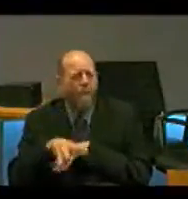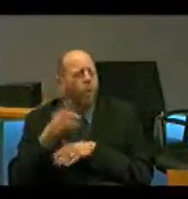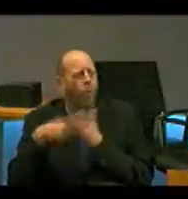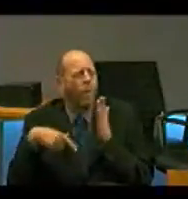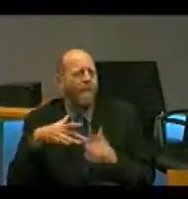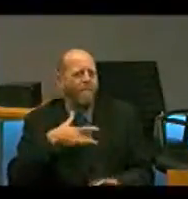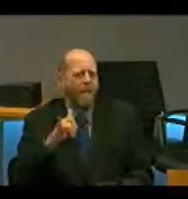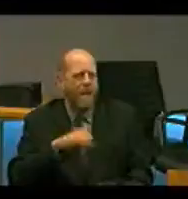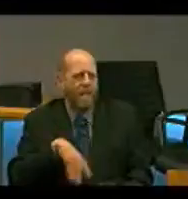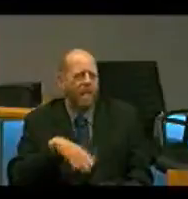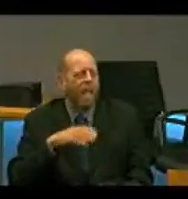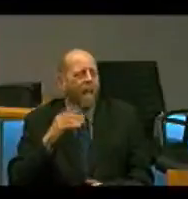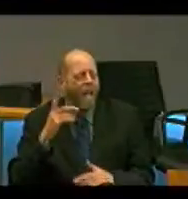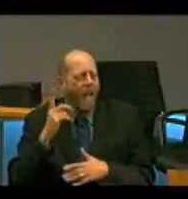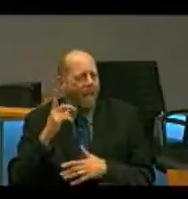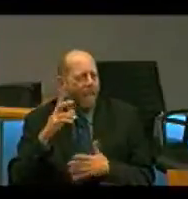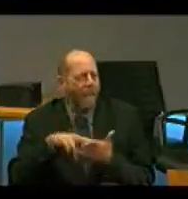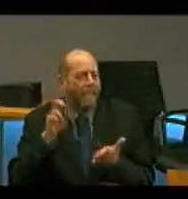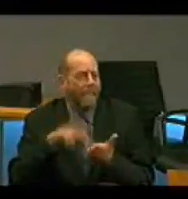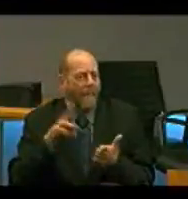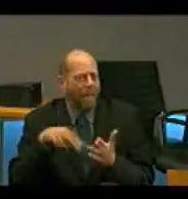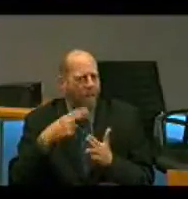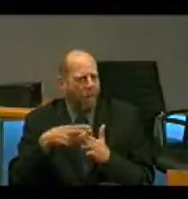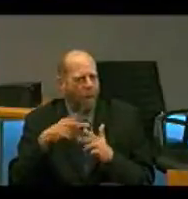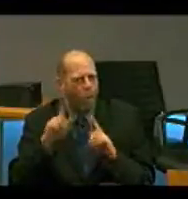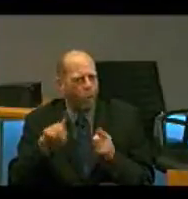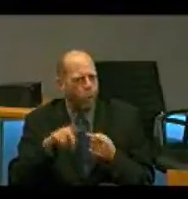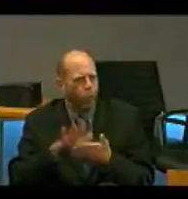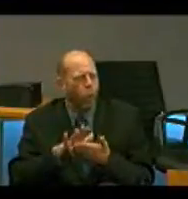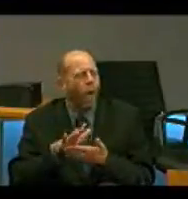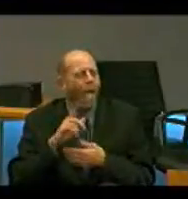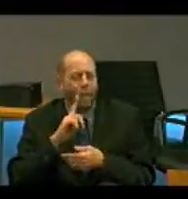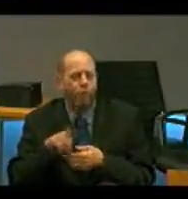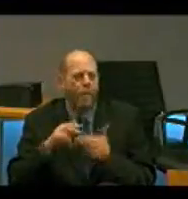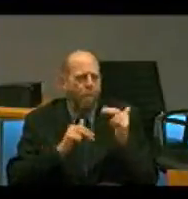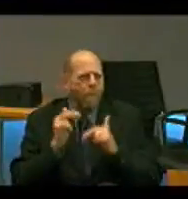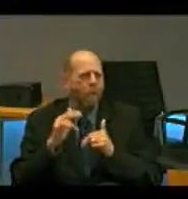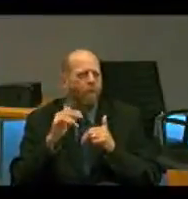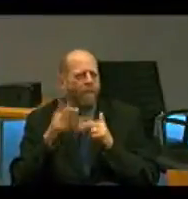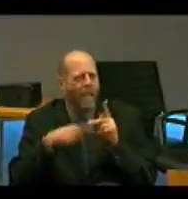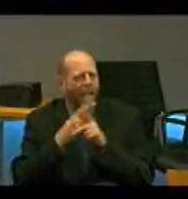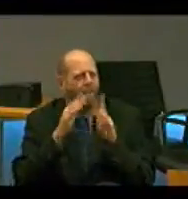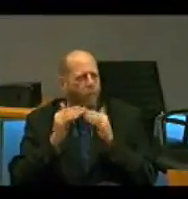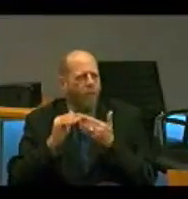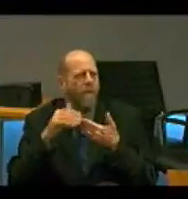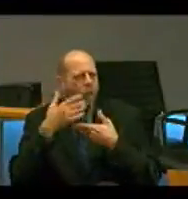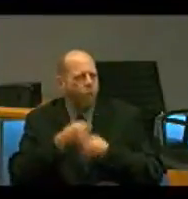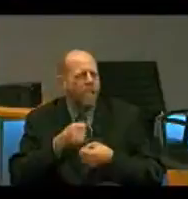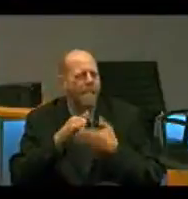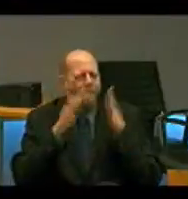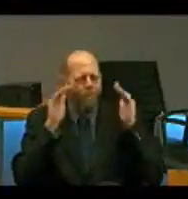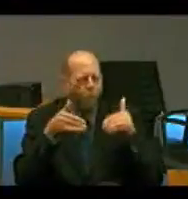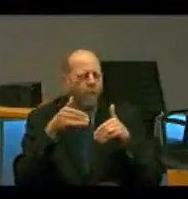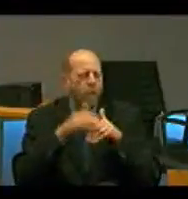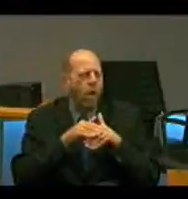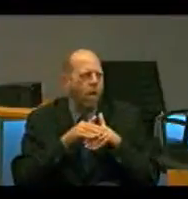like and their excitement about going to school, and in fact has built the kind of community and trust that focuses on dignity